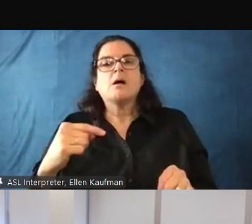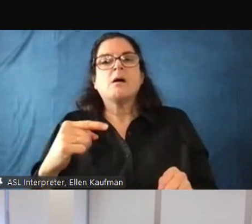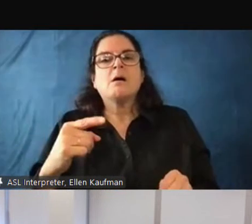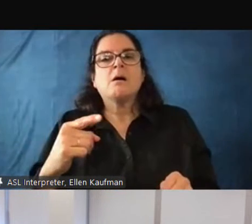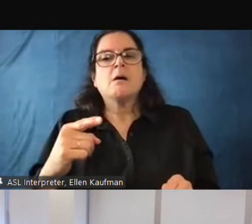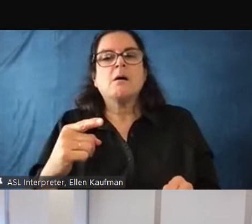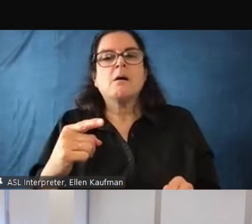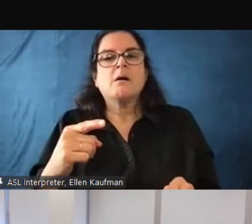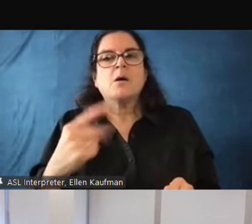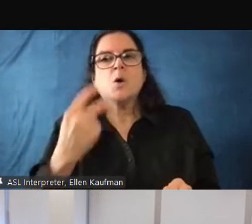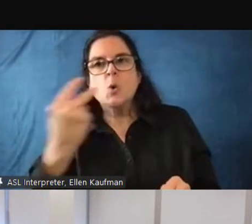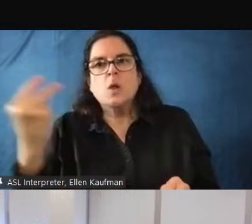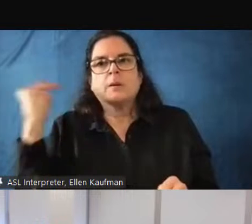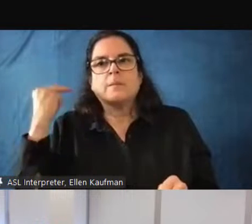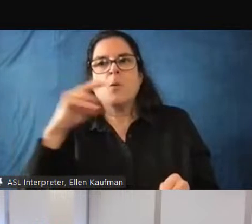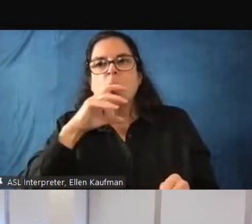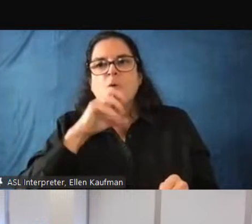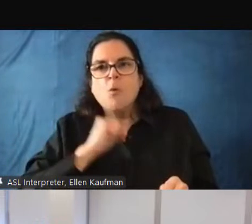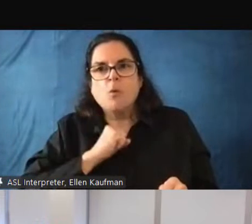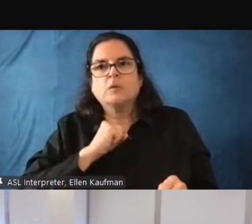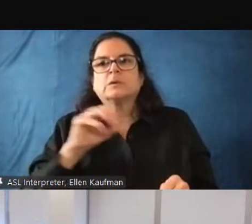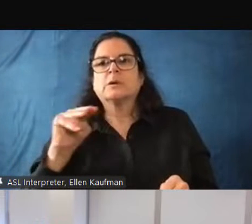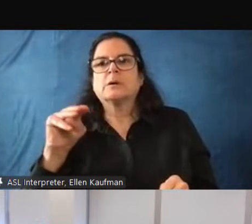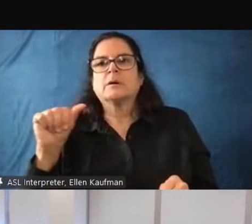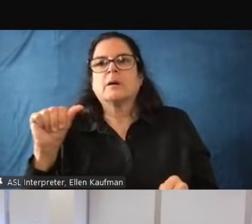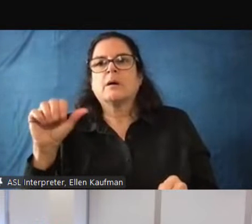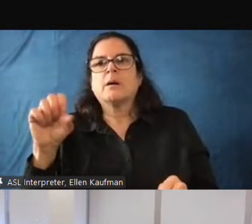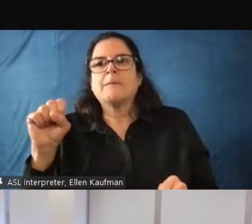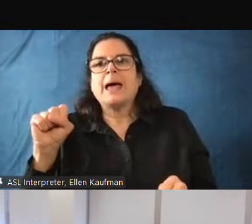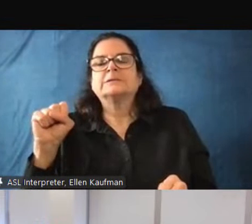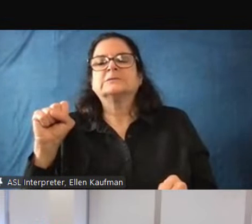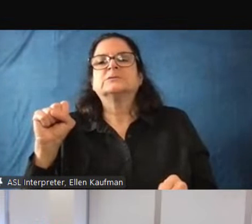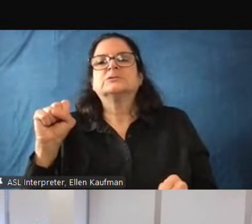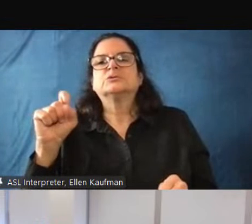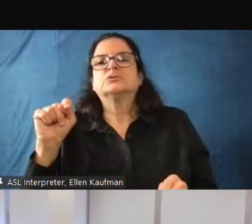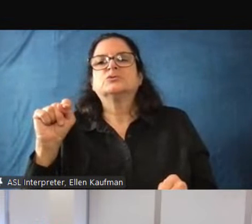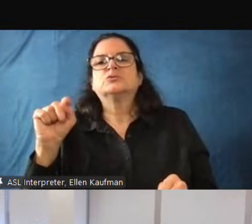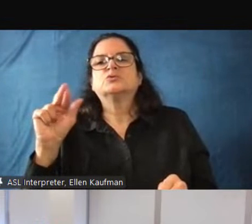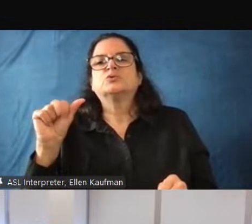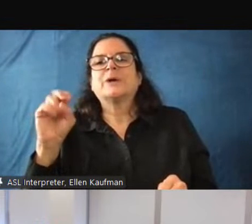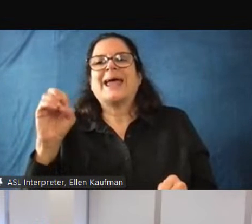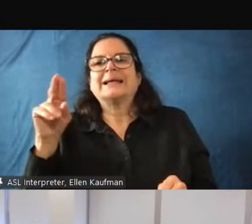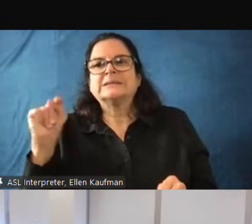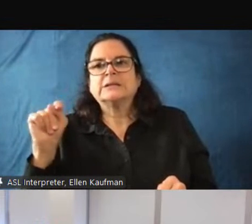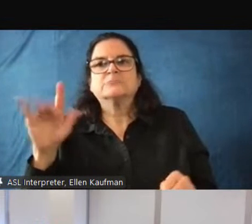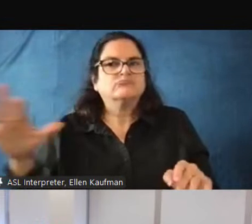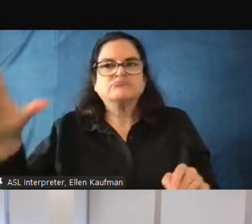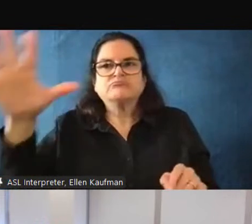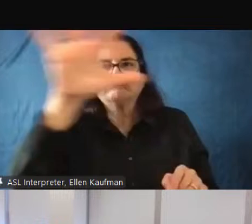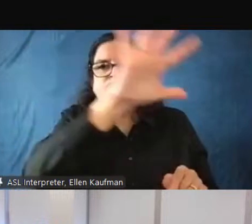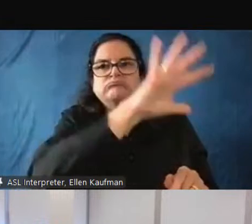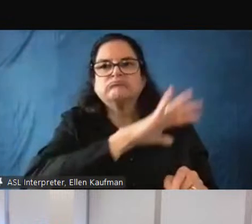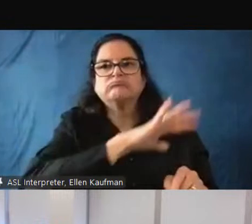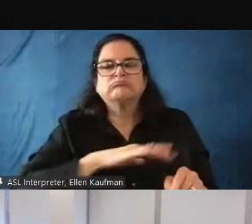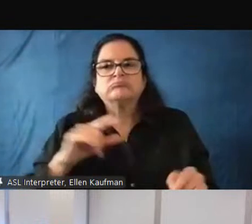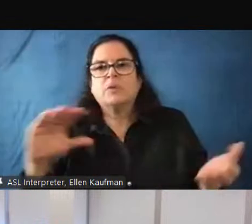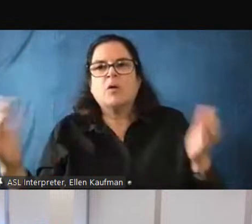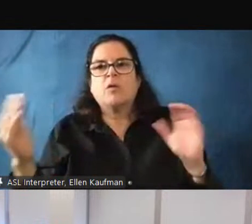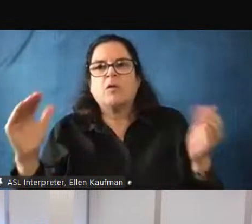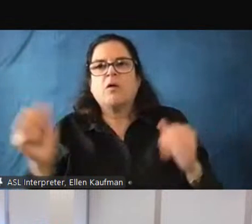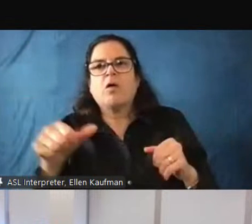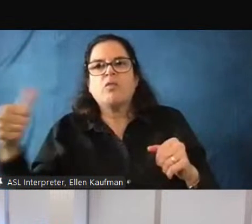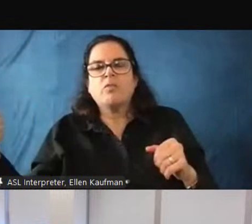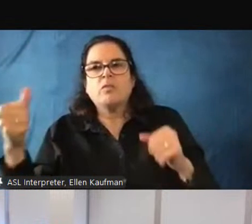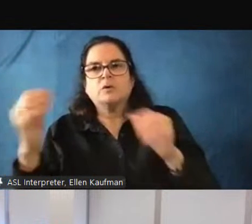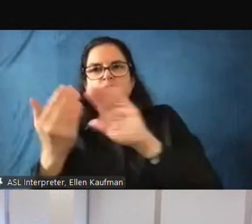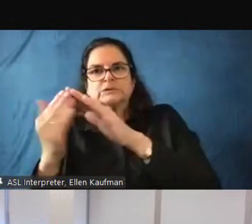transit systems, and you look at what they are doing, they are combining all of that as part of an overall strategy that is driving not